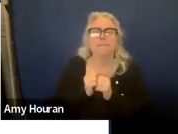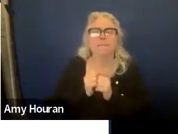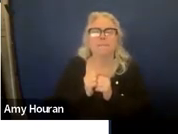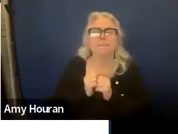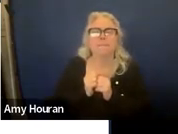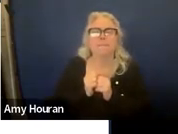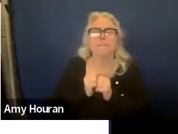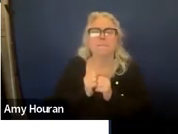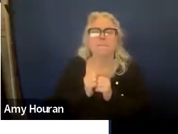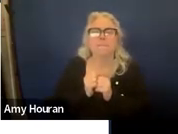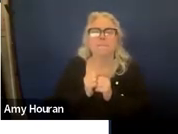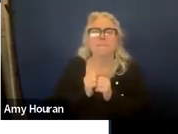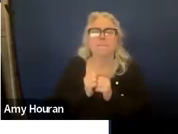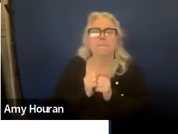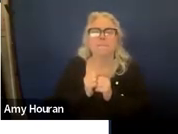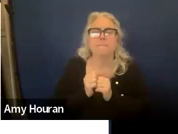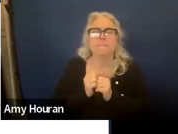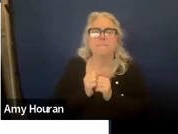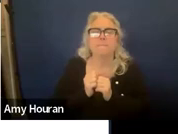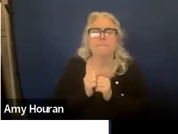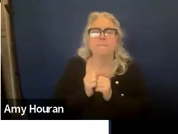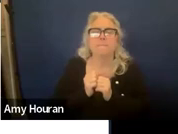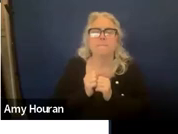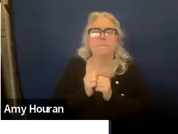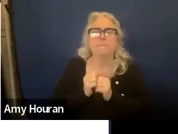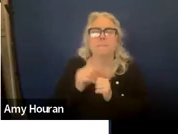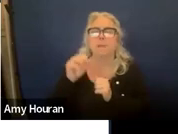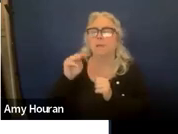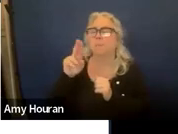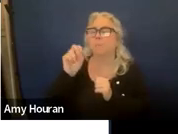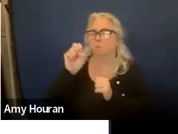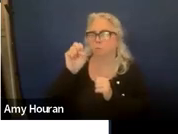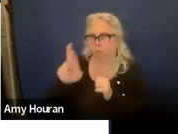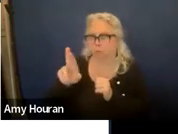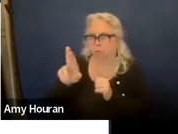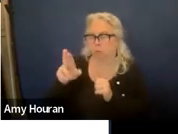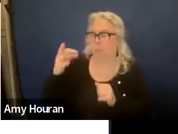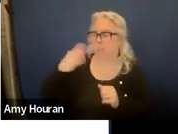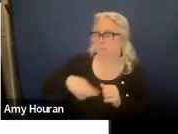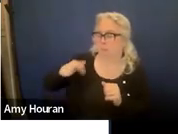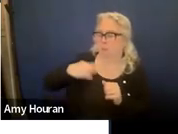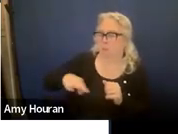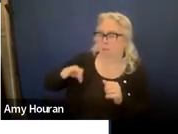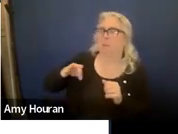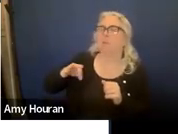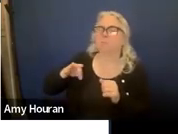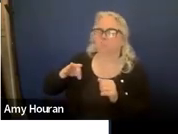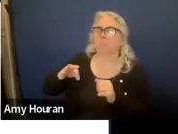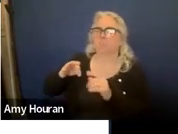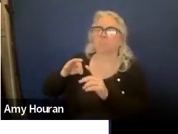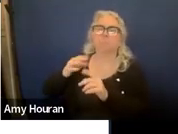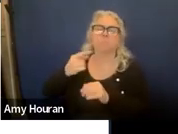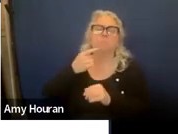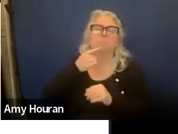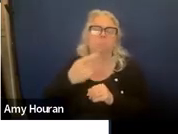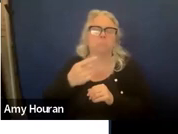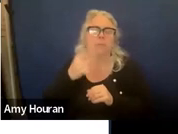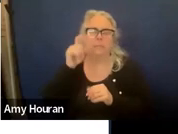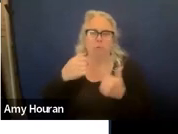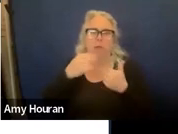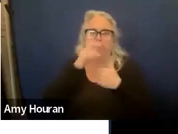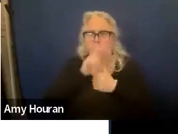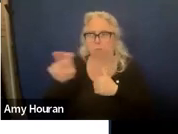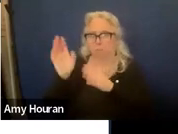And then again, just that note that MUSER, the Maine Unified Special Ed Regulation, says that they need to have a transition plan